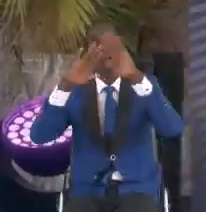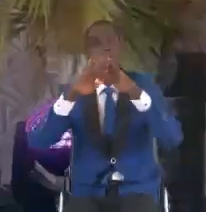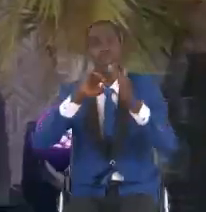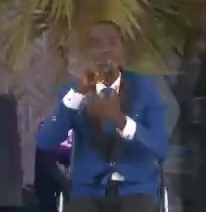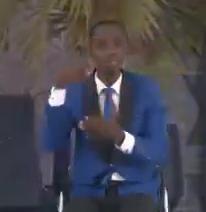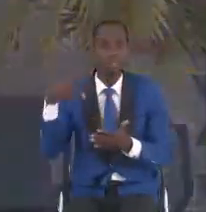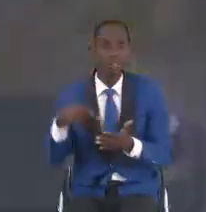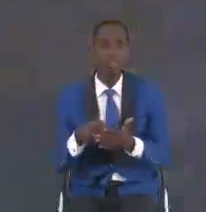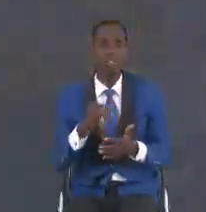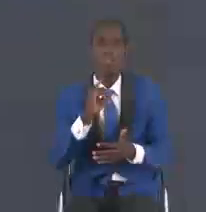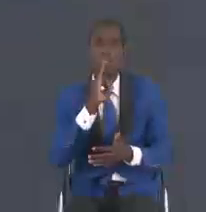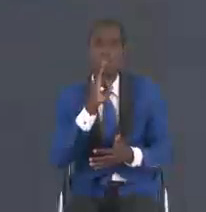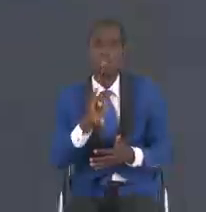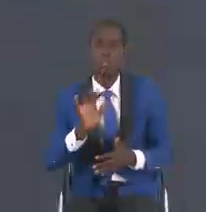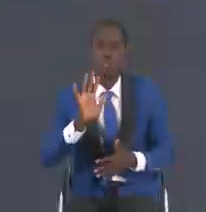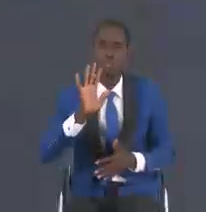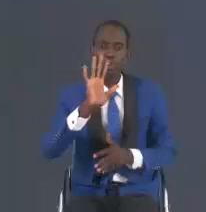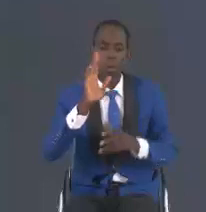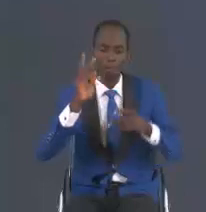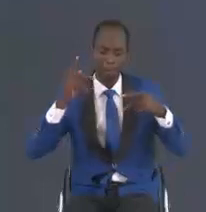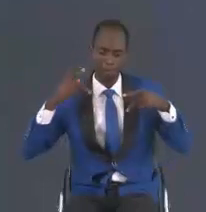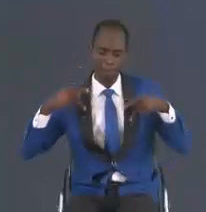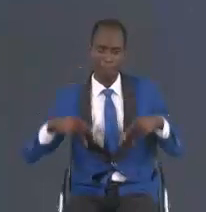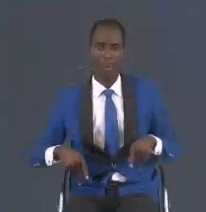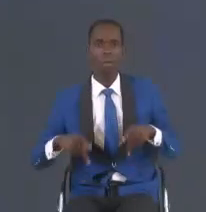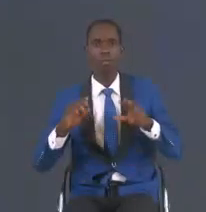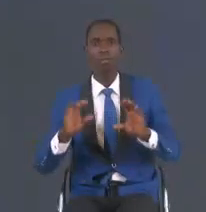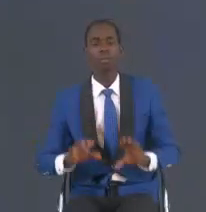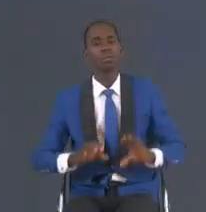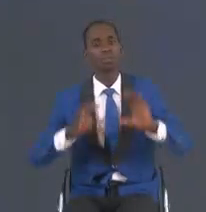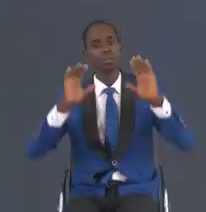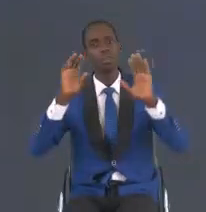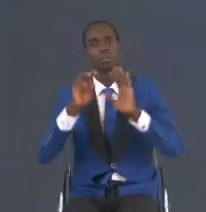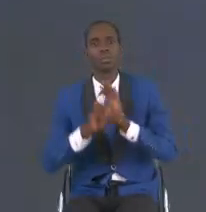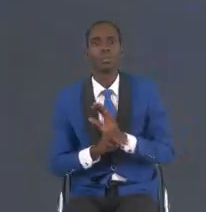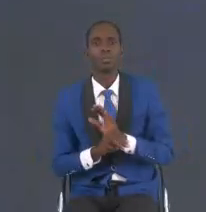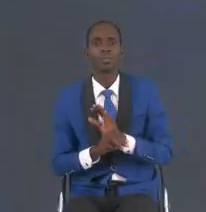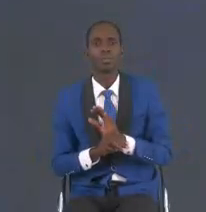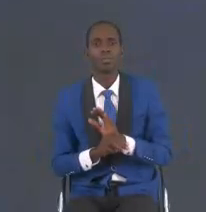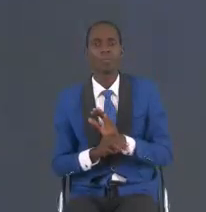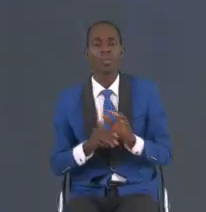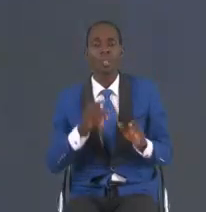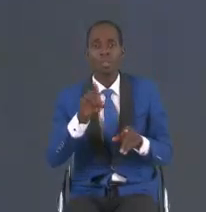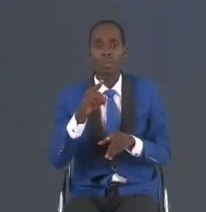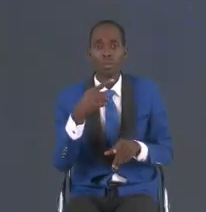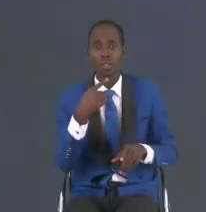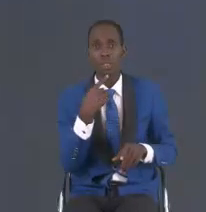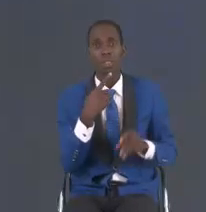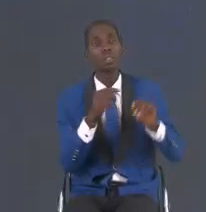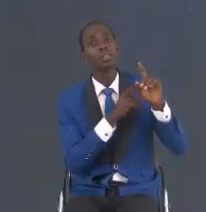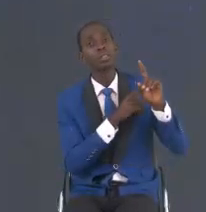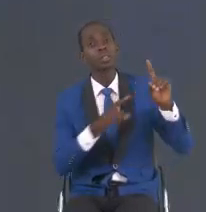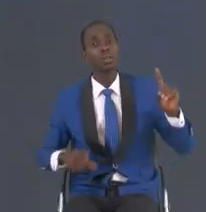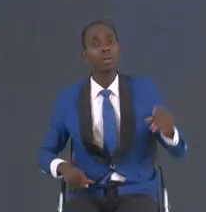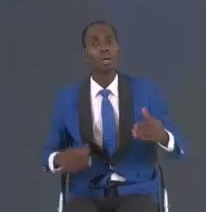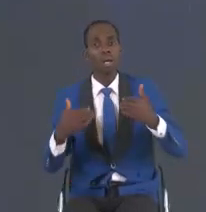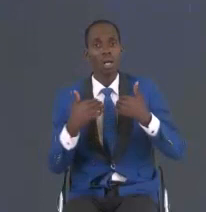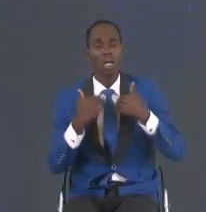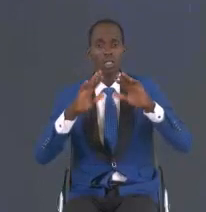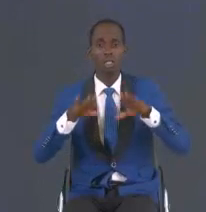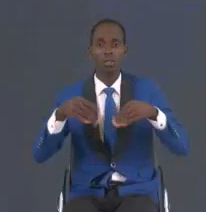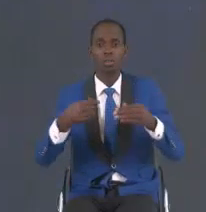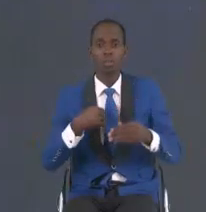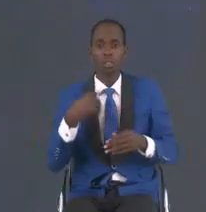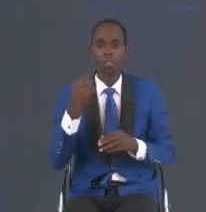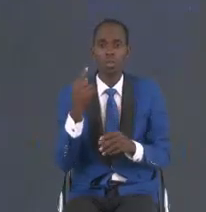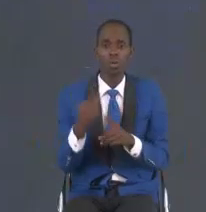is your personal commitment. That you say, the Lord has given me the word.